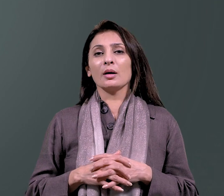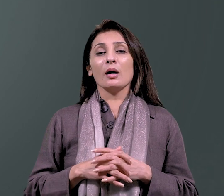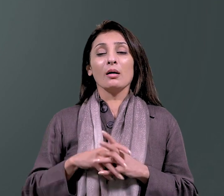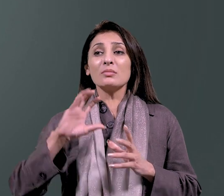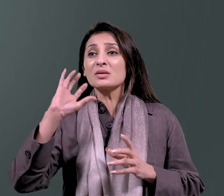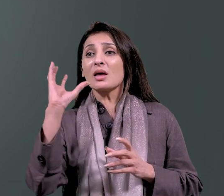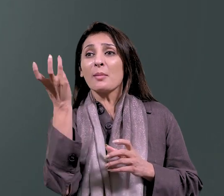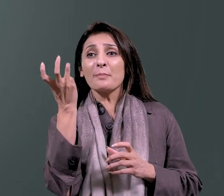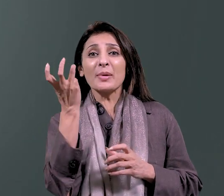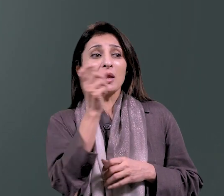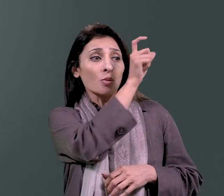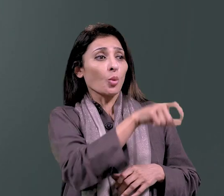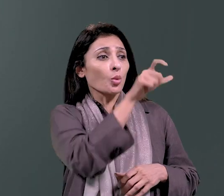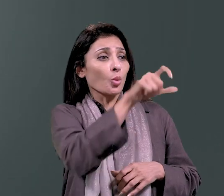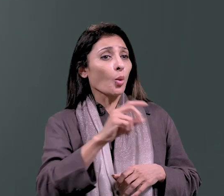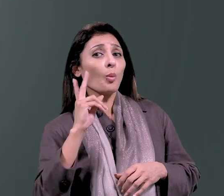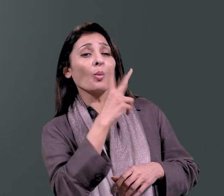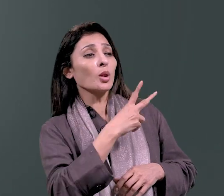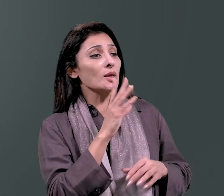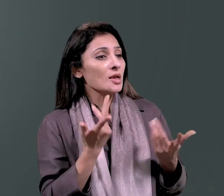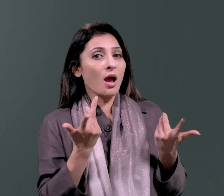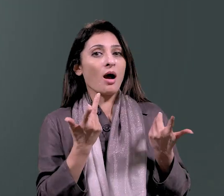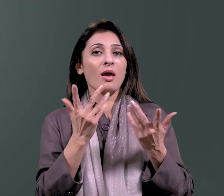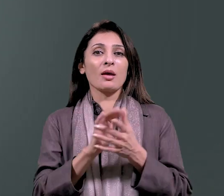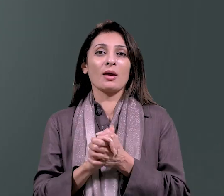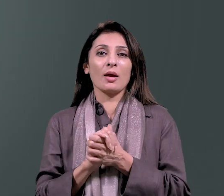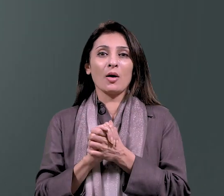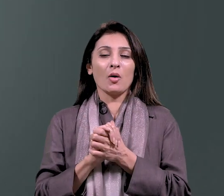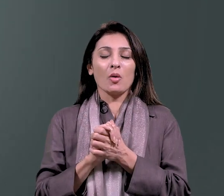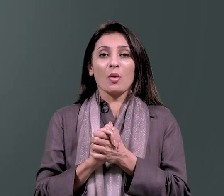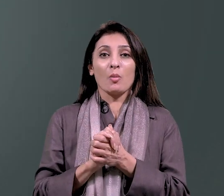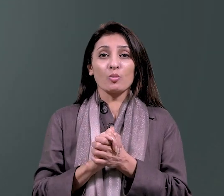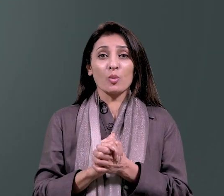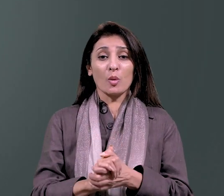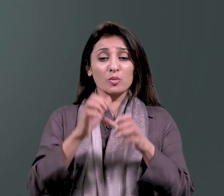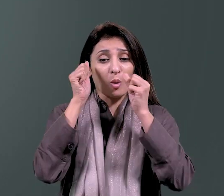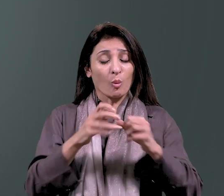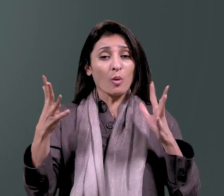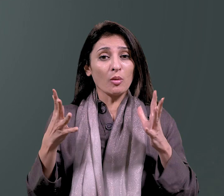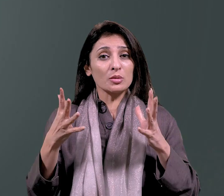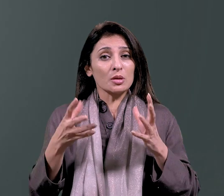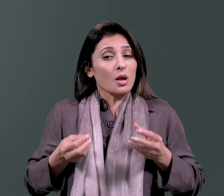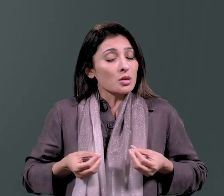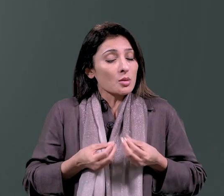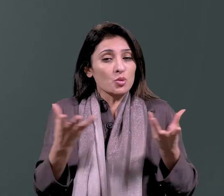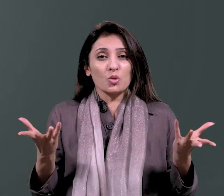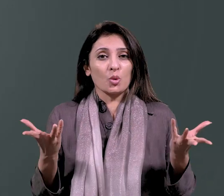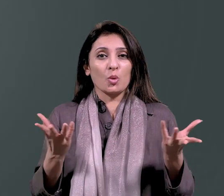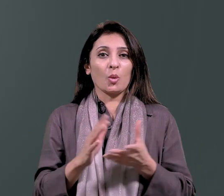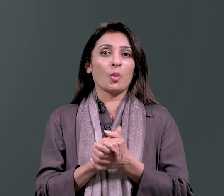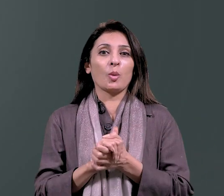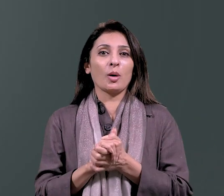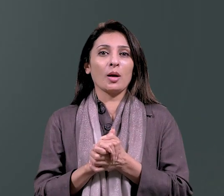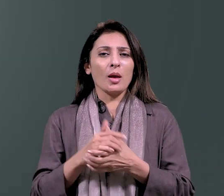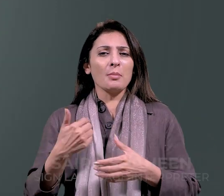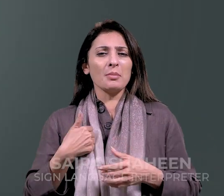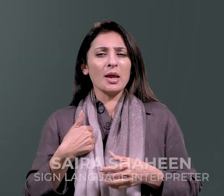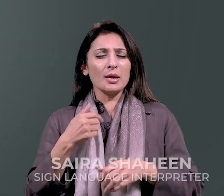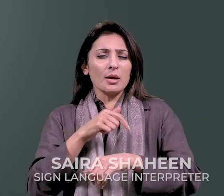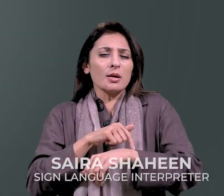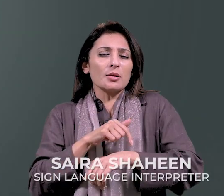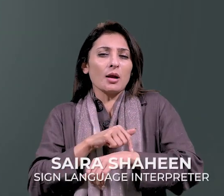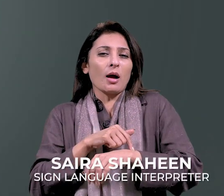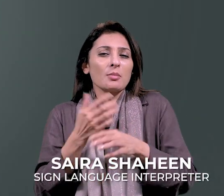What planet Earth says to humans? The Big Bang started it all. Though I took my